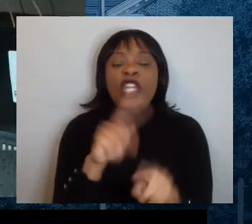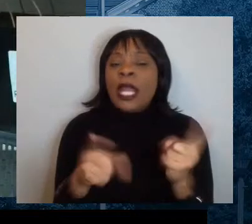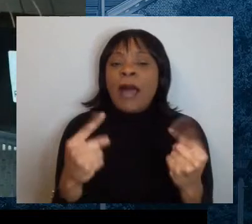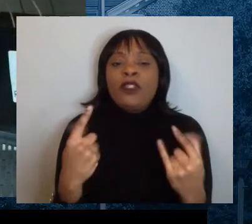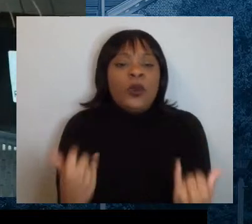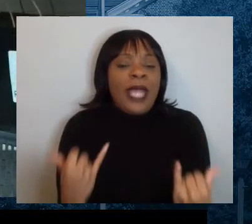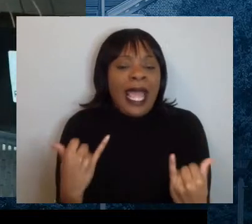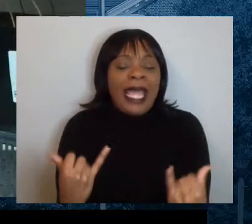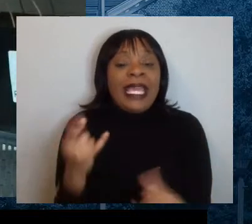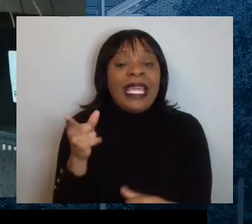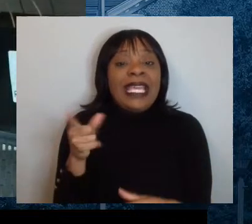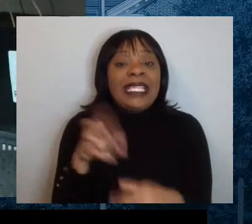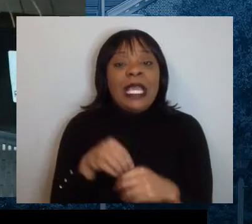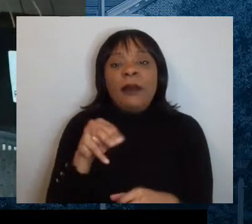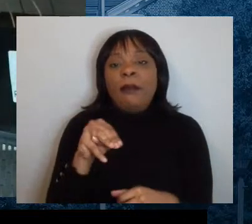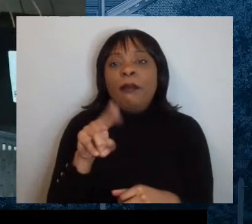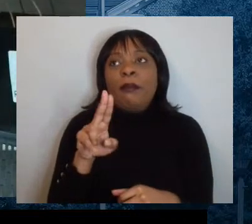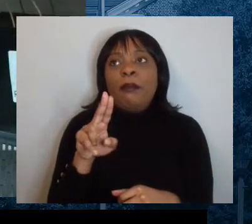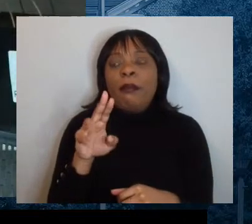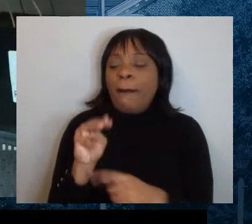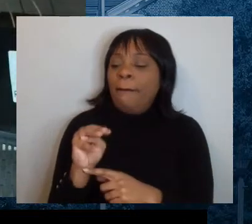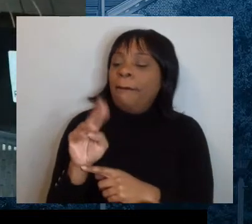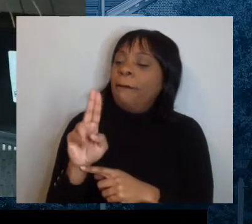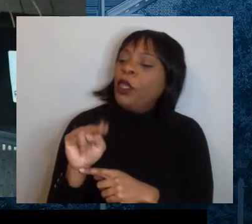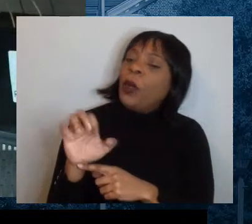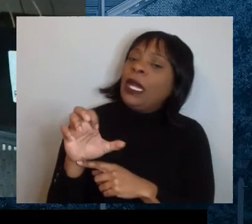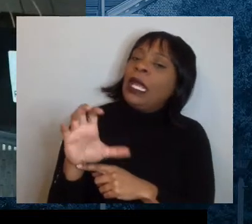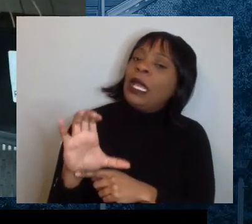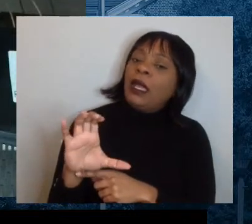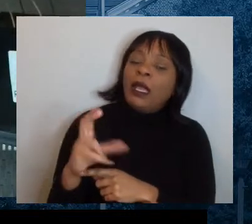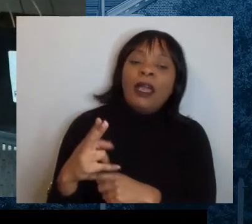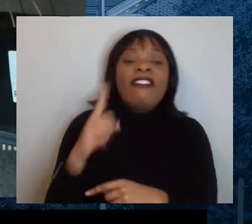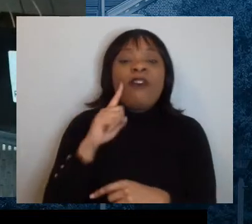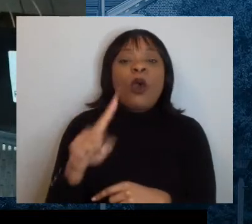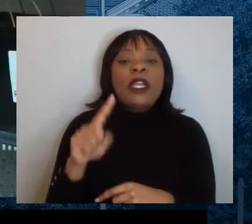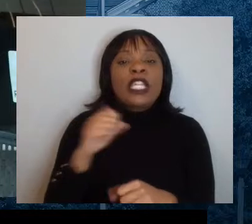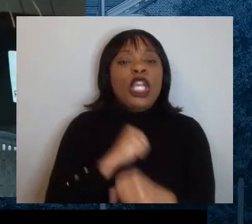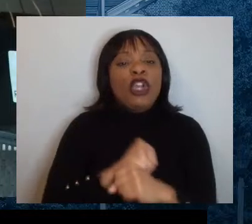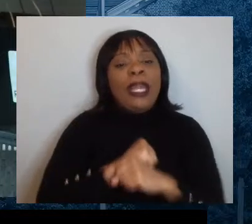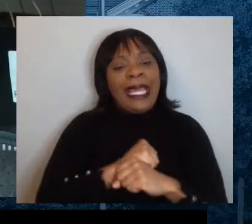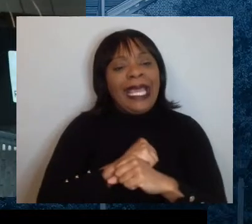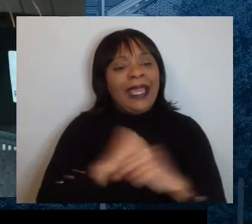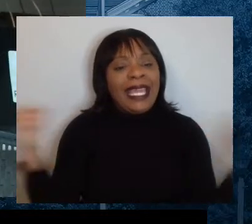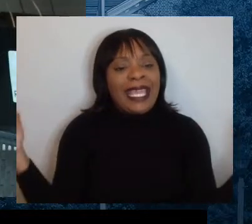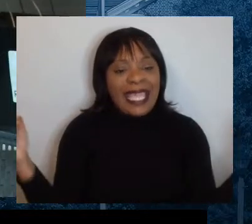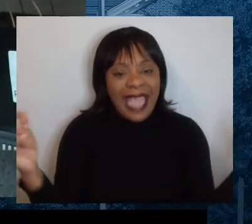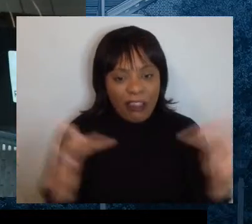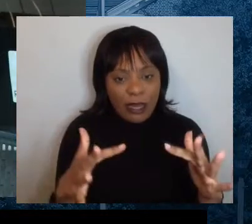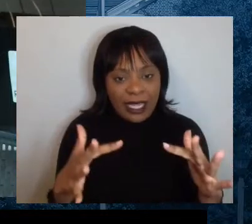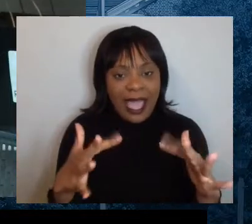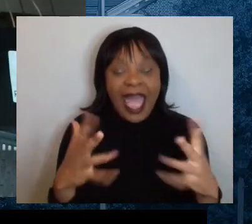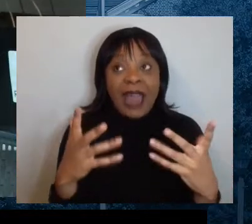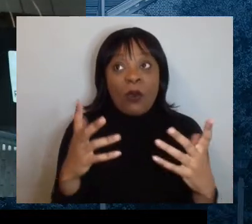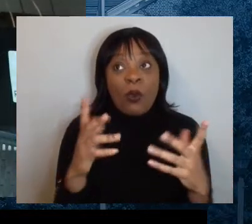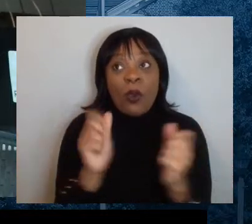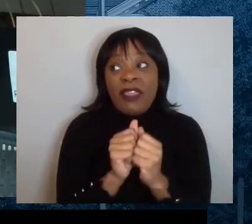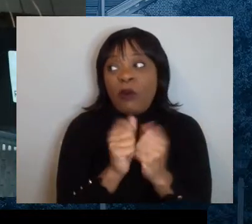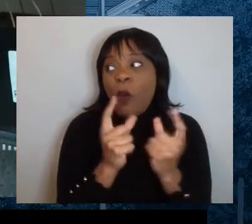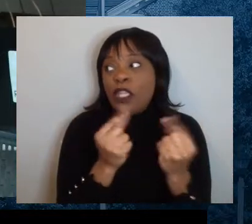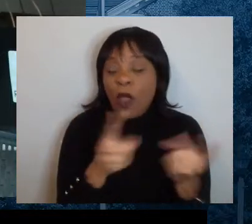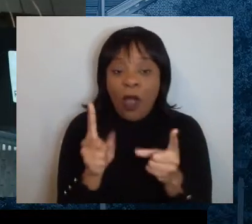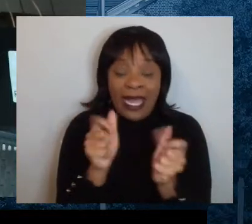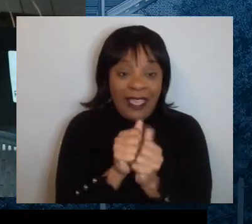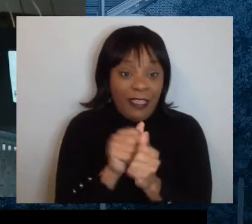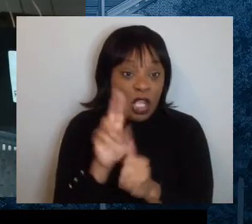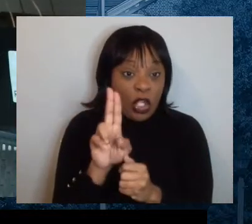Munich for a Munich security gathering, and given what's going on in the Ukraine and in the other parts of the world,